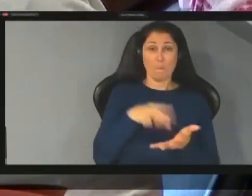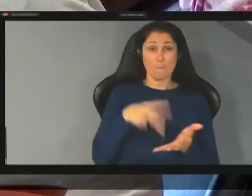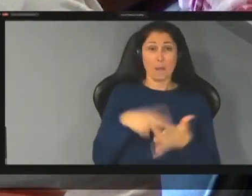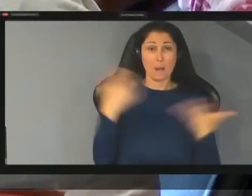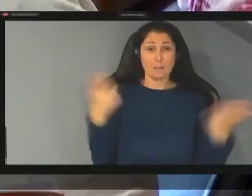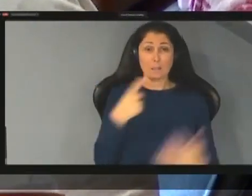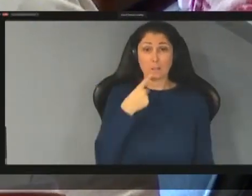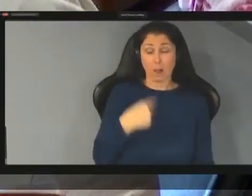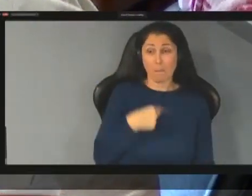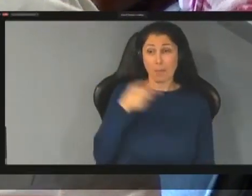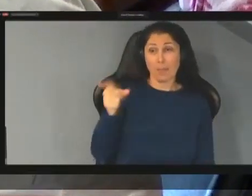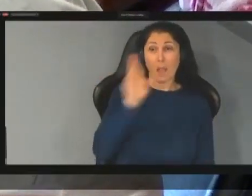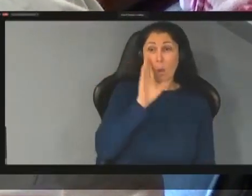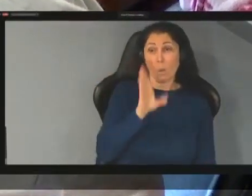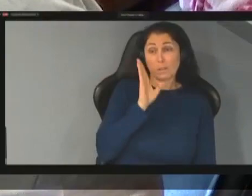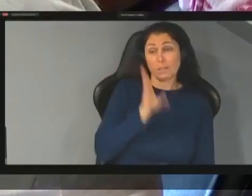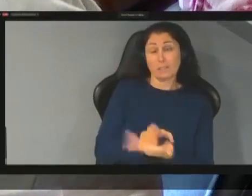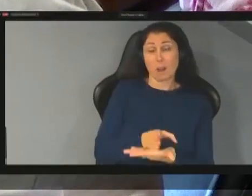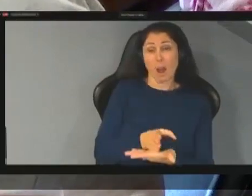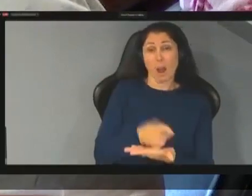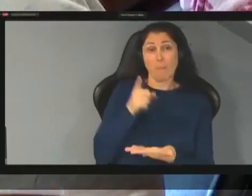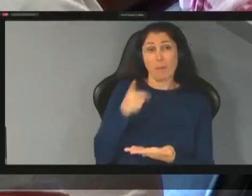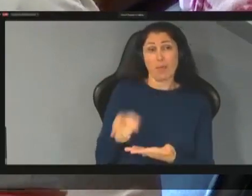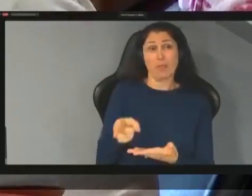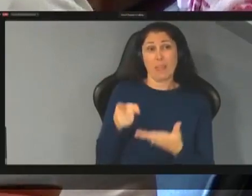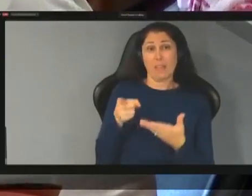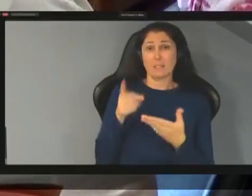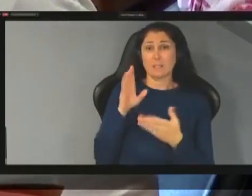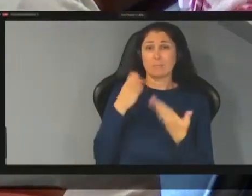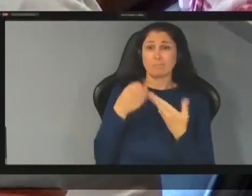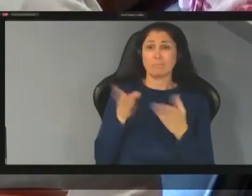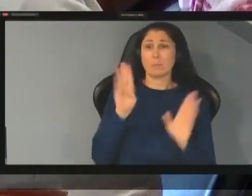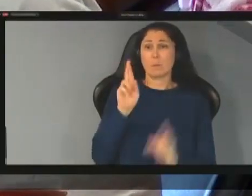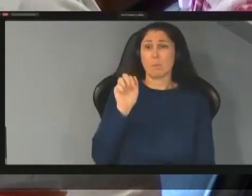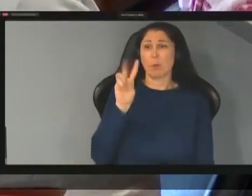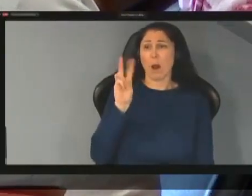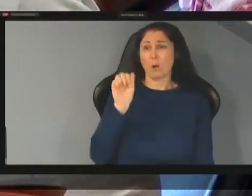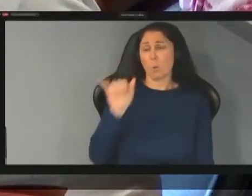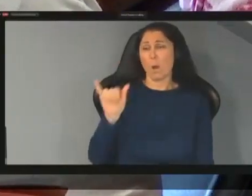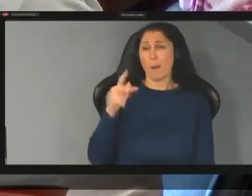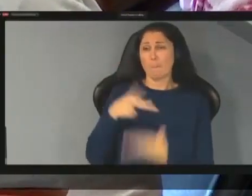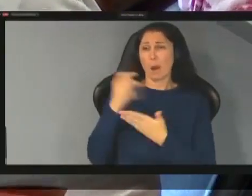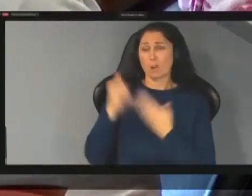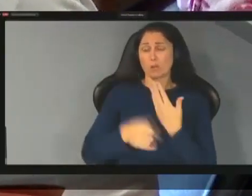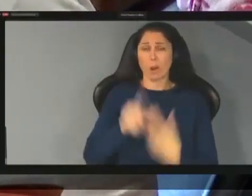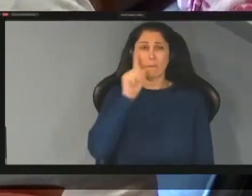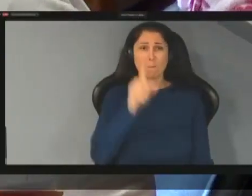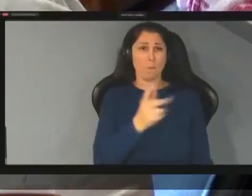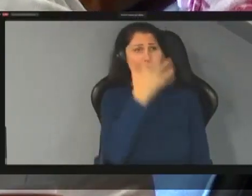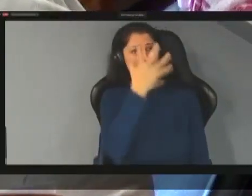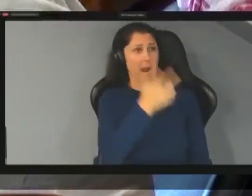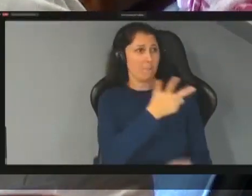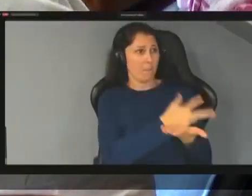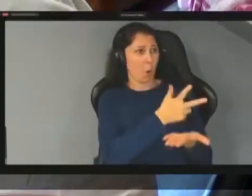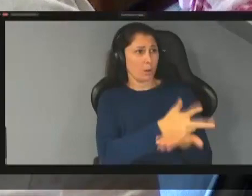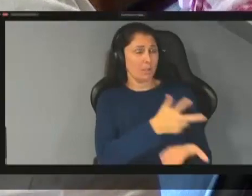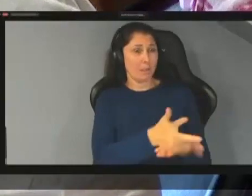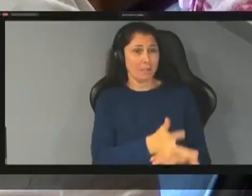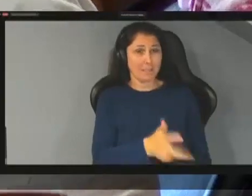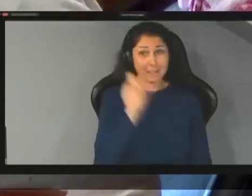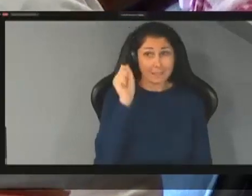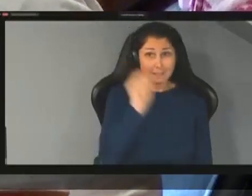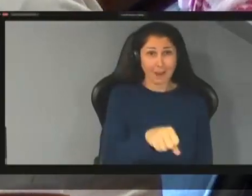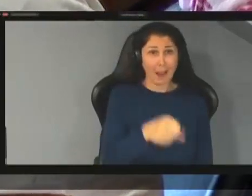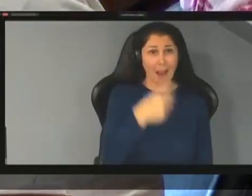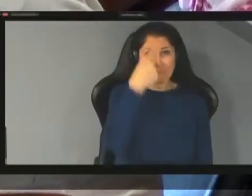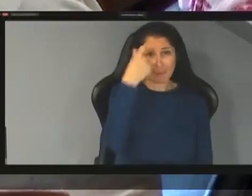they're going to stop this Broadway Realm project for just 5 parking spaces? Yeah, because it's going to do more damage than